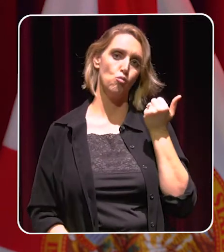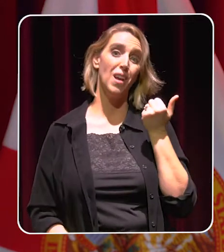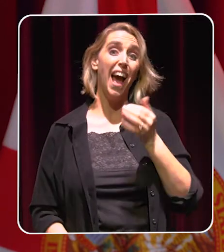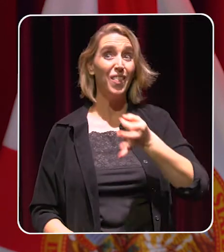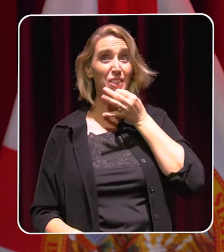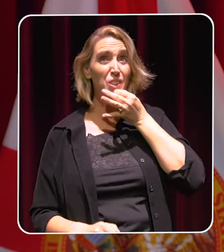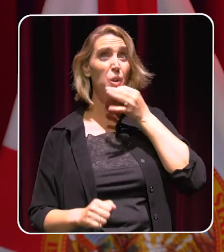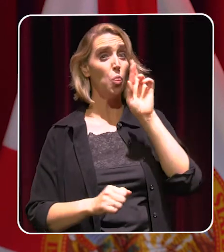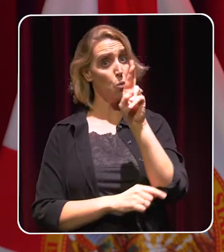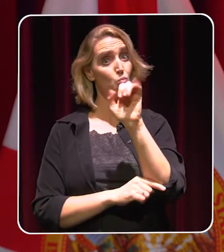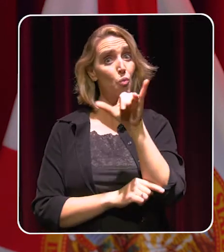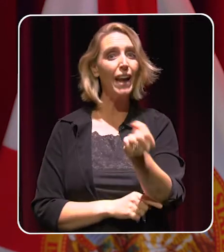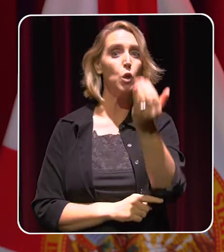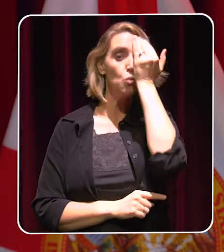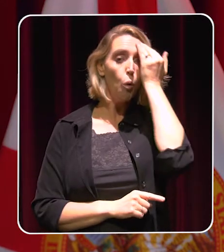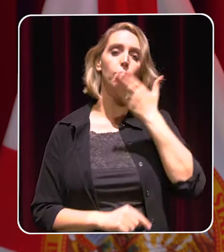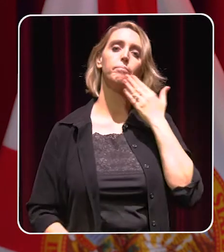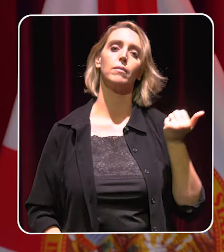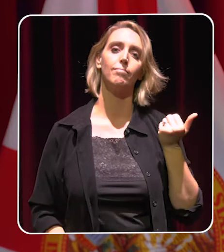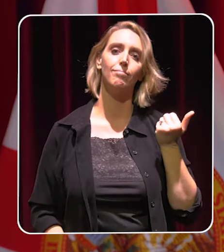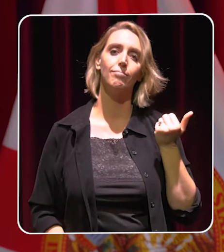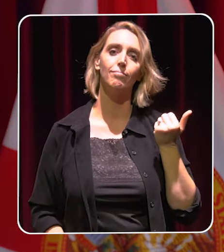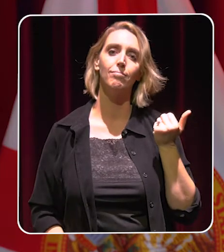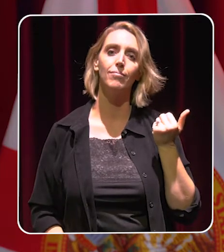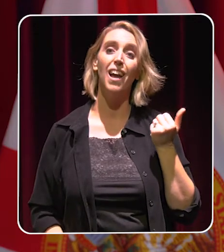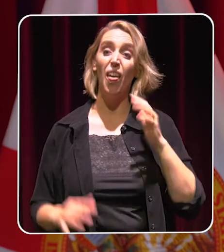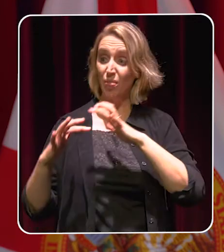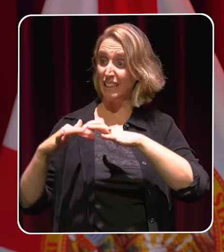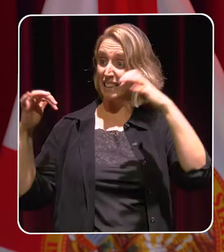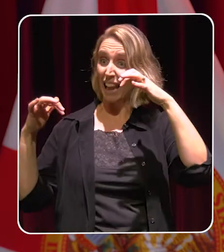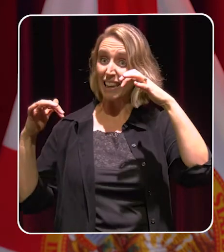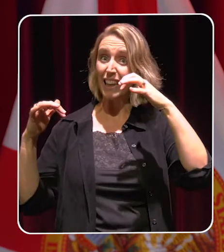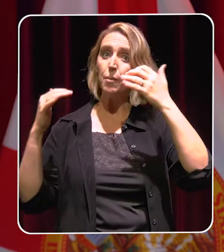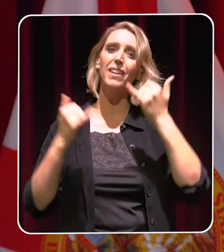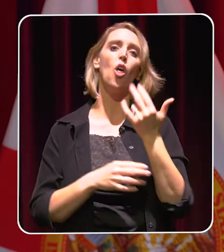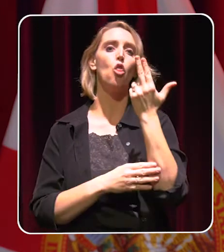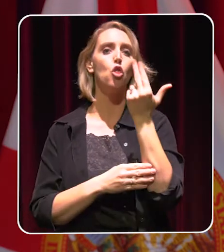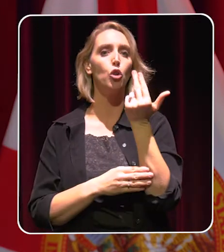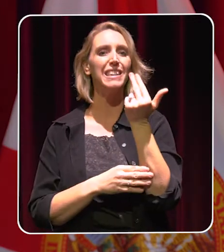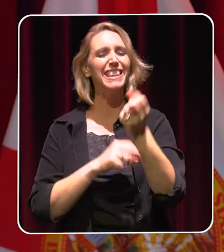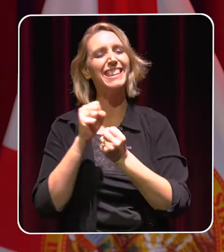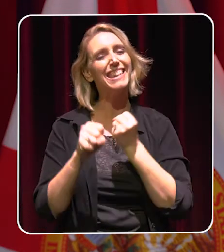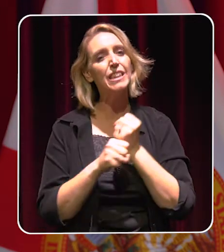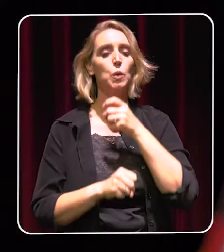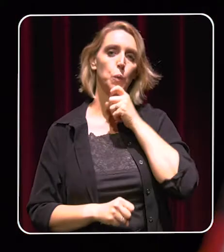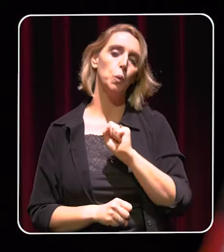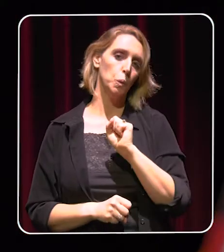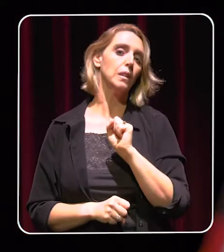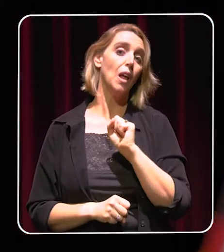sooner the Tampa Bay Rays make their desires known, the better. The stadium saga is now more than 13 years